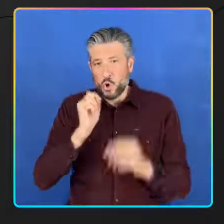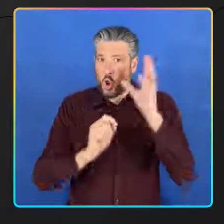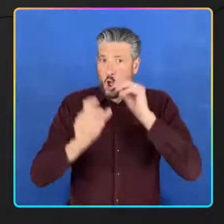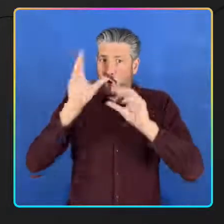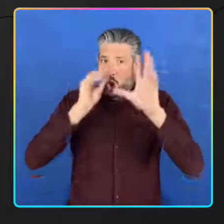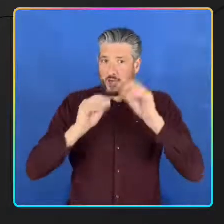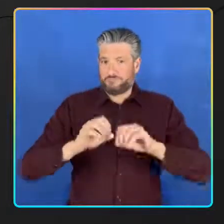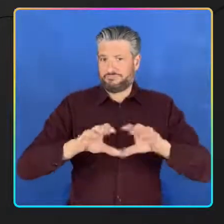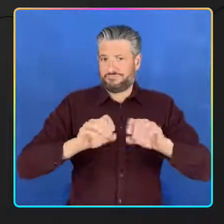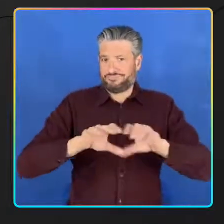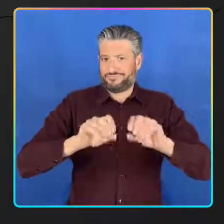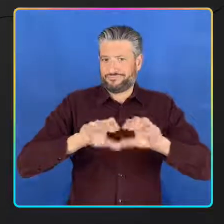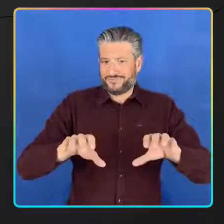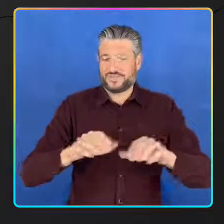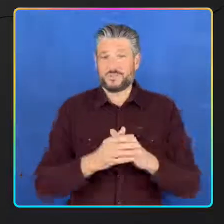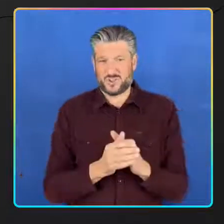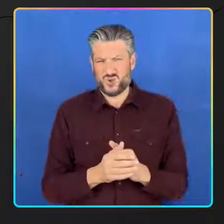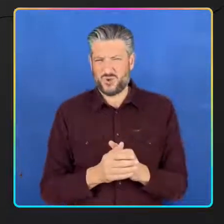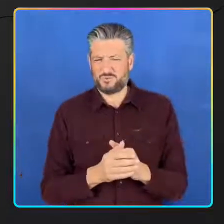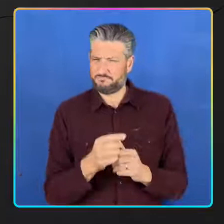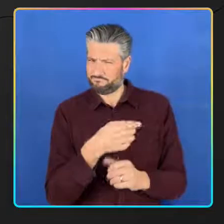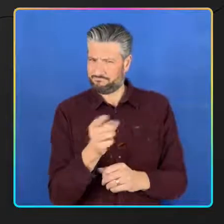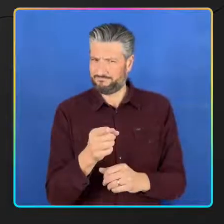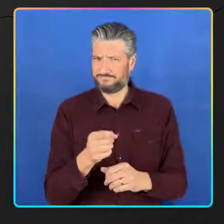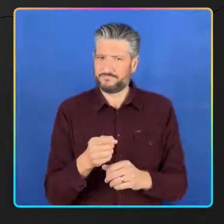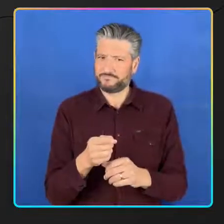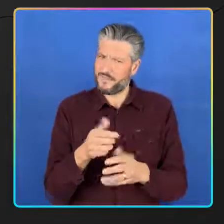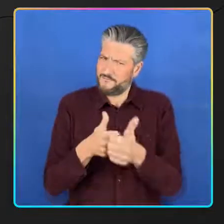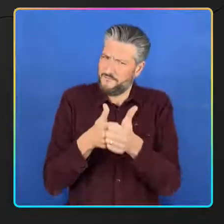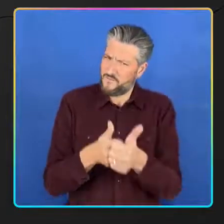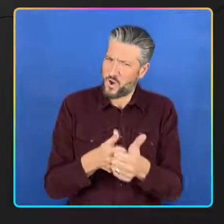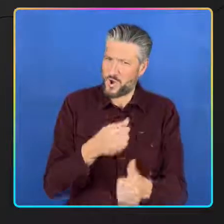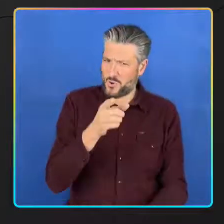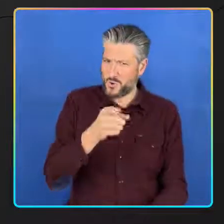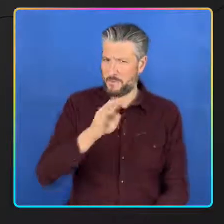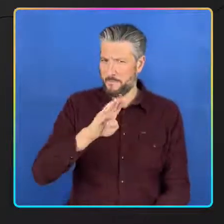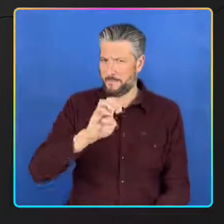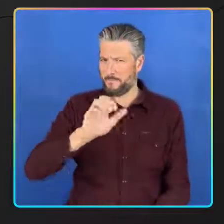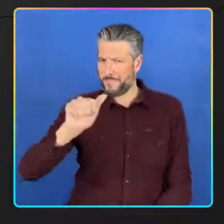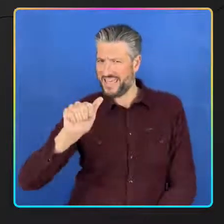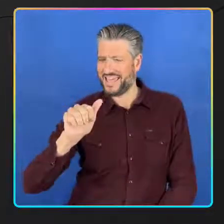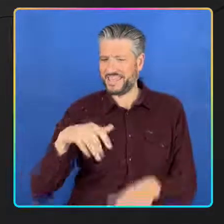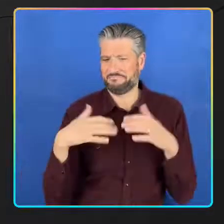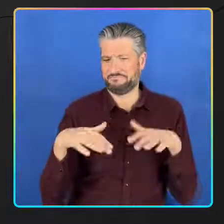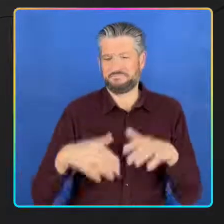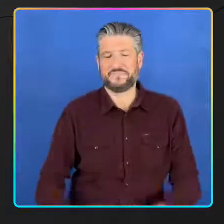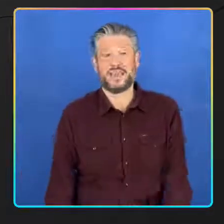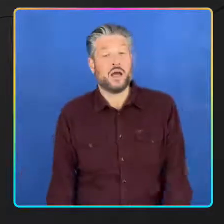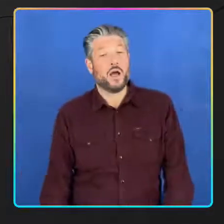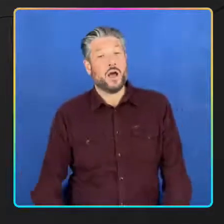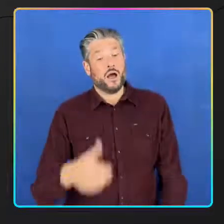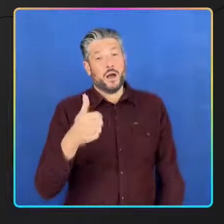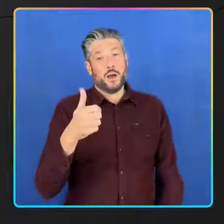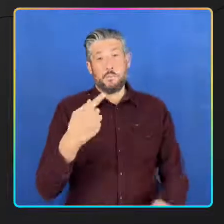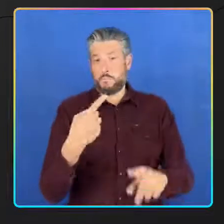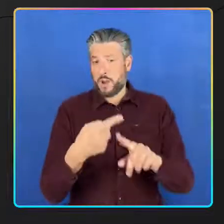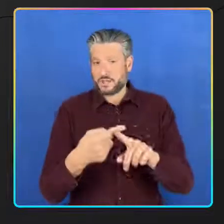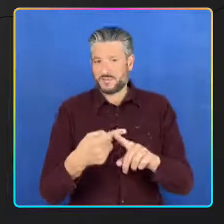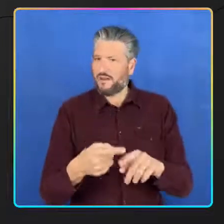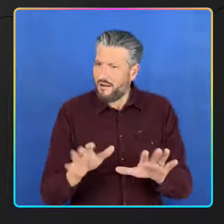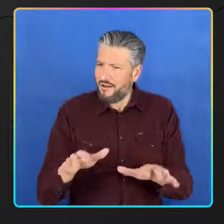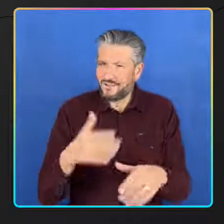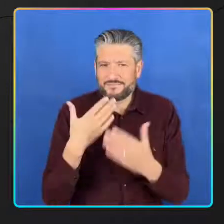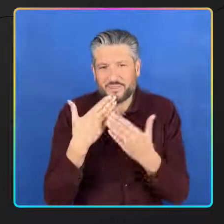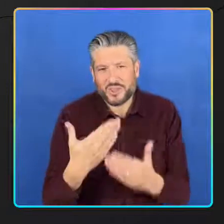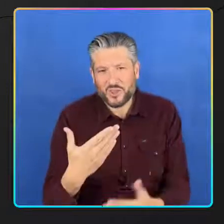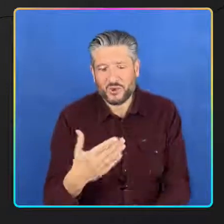She's got some really, really cool stuff to share there. Wonderful. And yes, a big promotion, no problem.